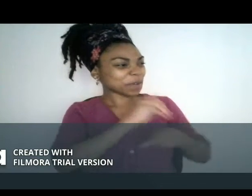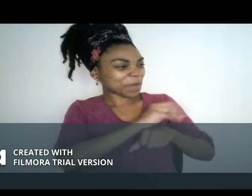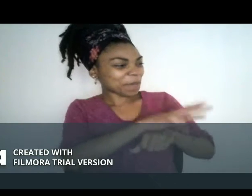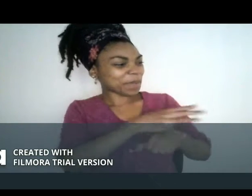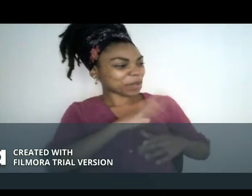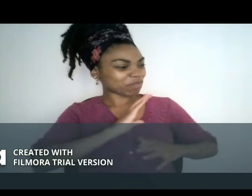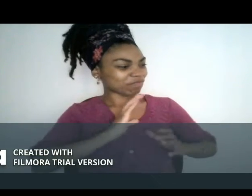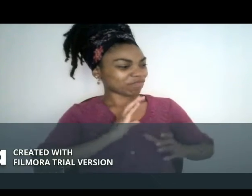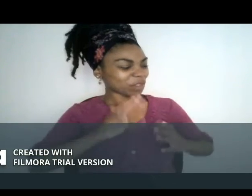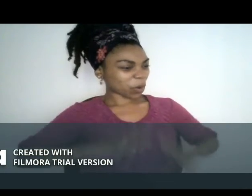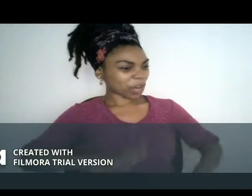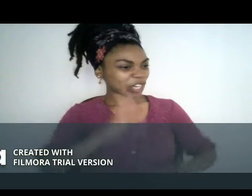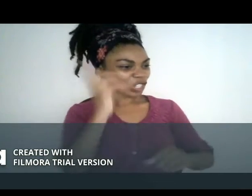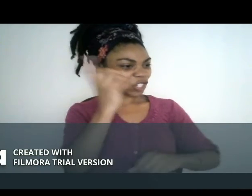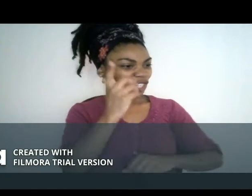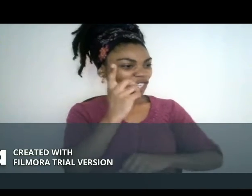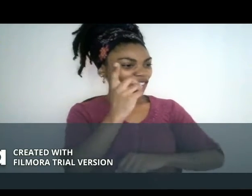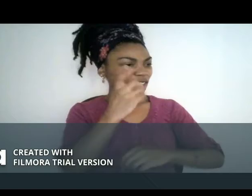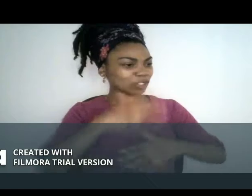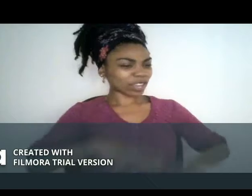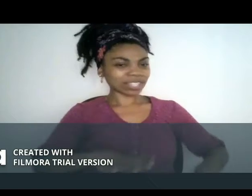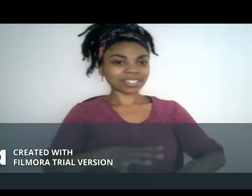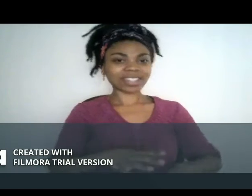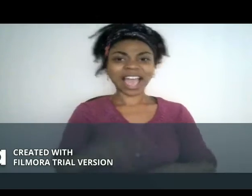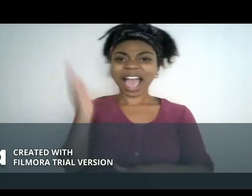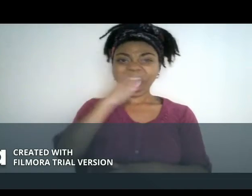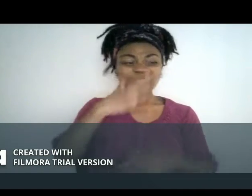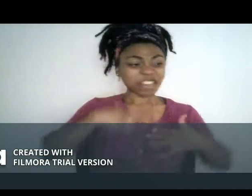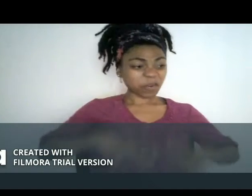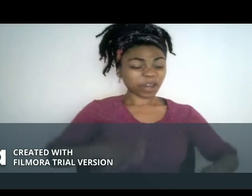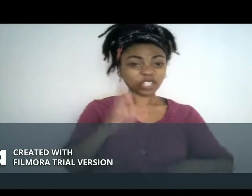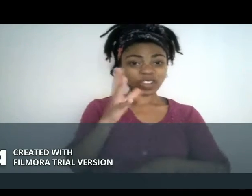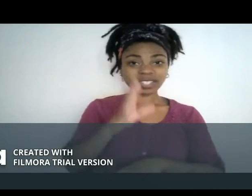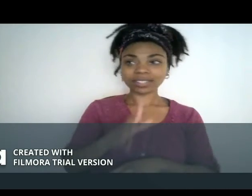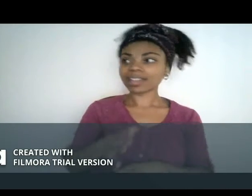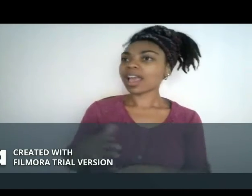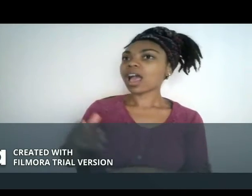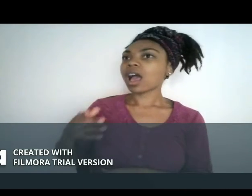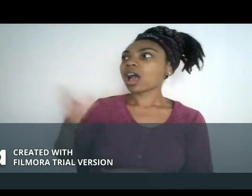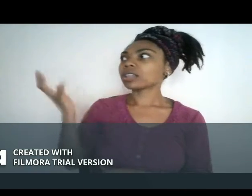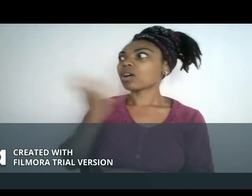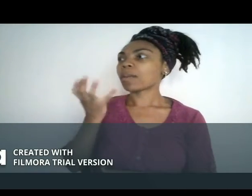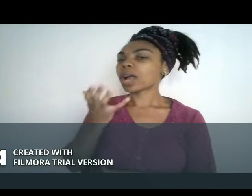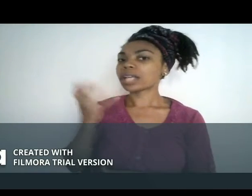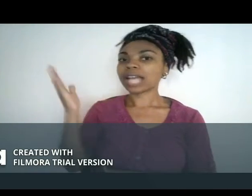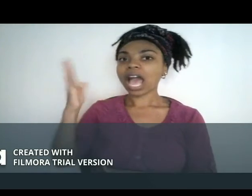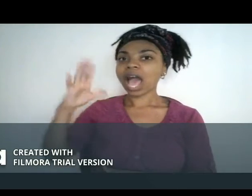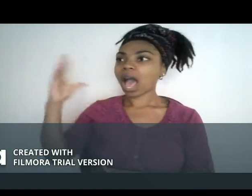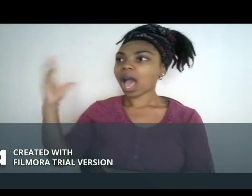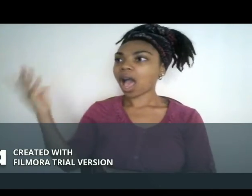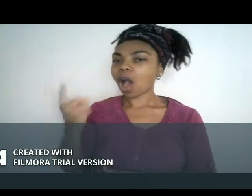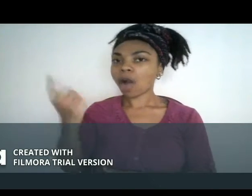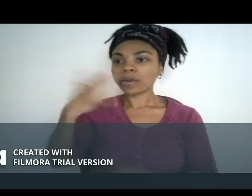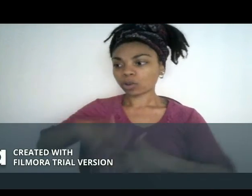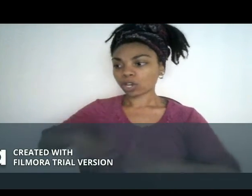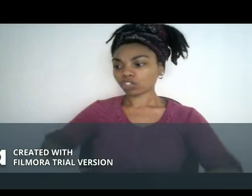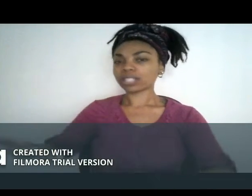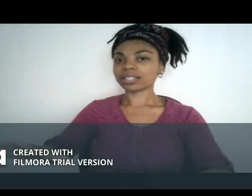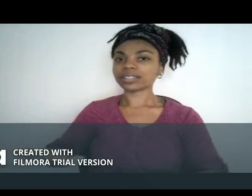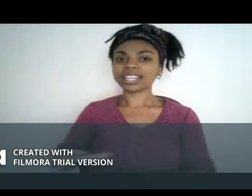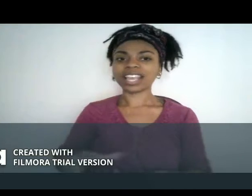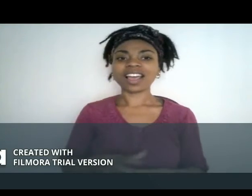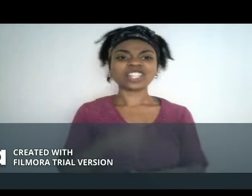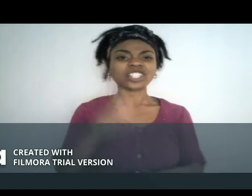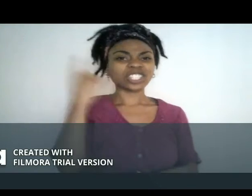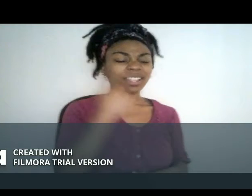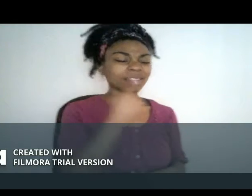make me want to wear dresses. She said, I never wear dresses. And I was like, oh my God, like we got to wear dresses. But I hear her. She said, because I always thought my legs was too